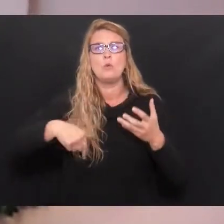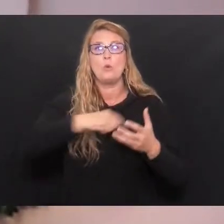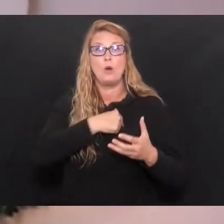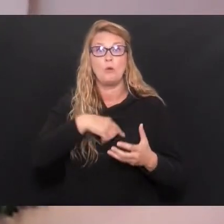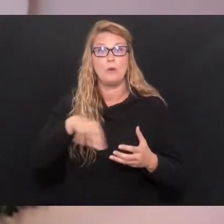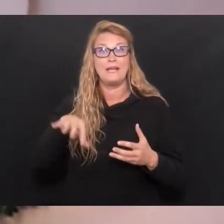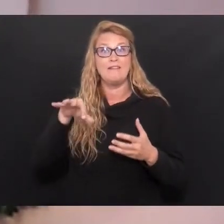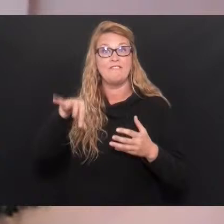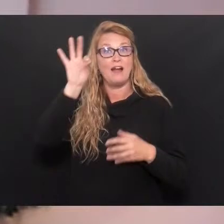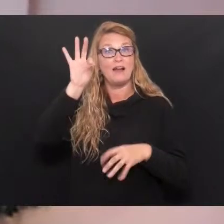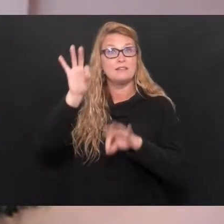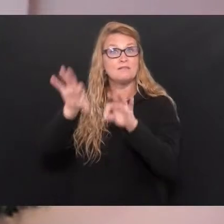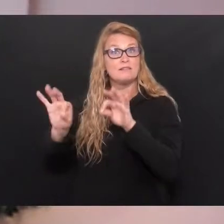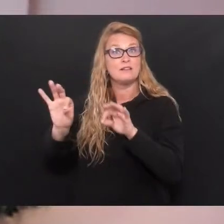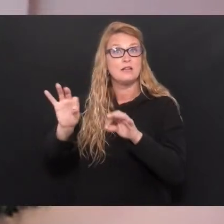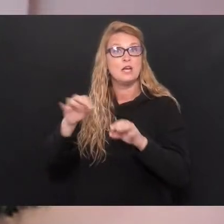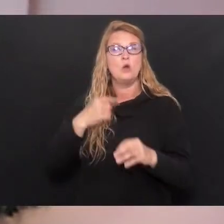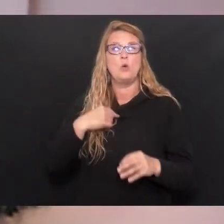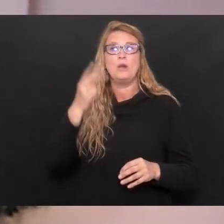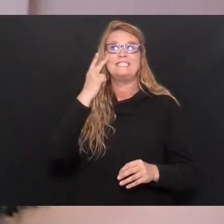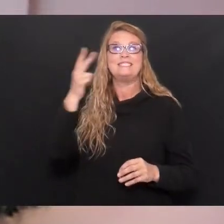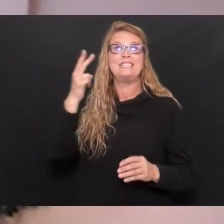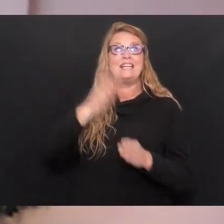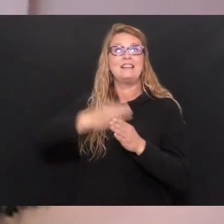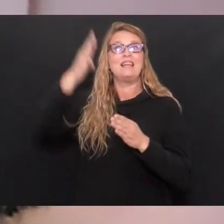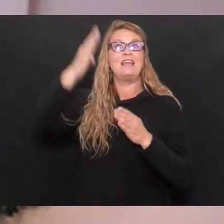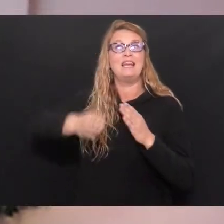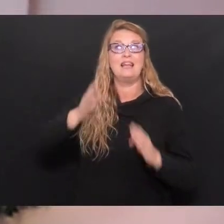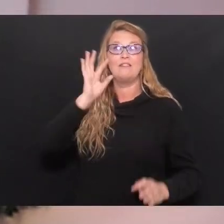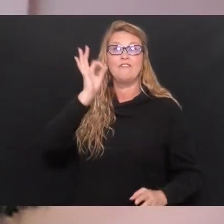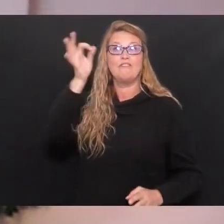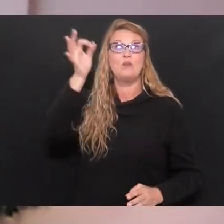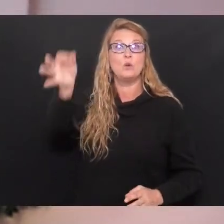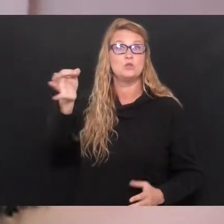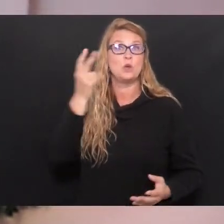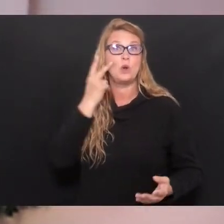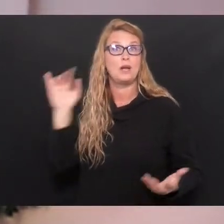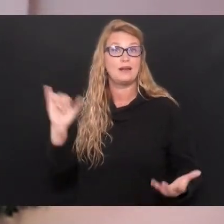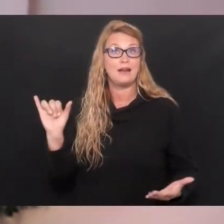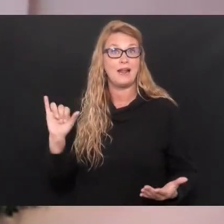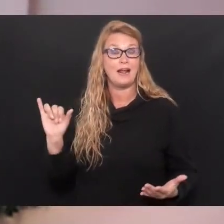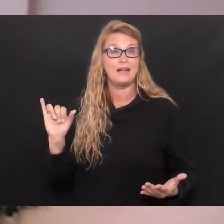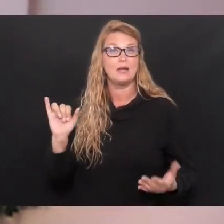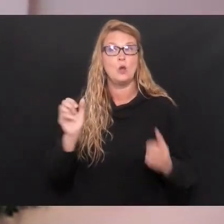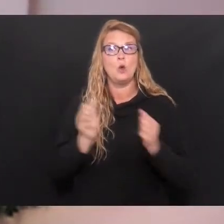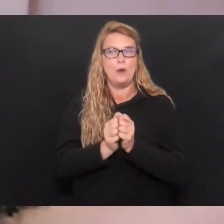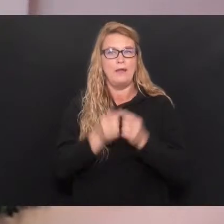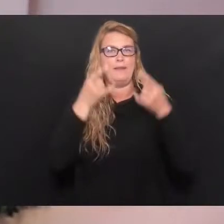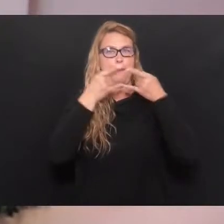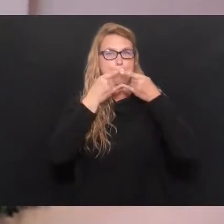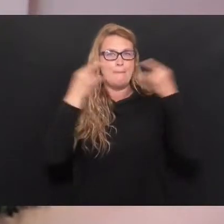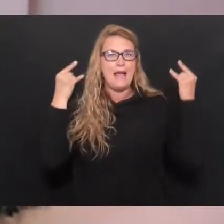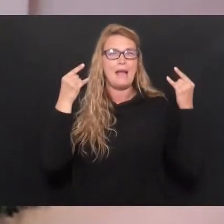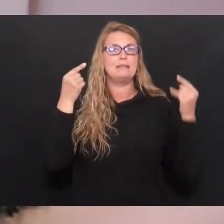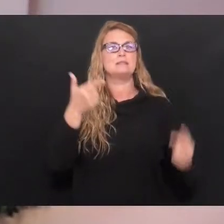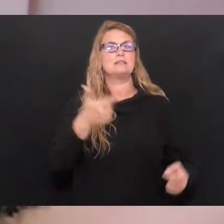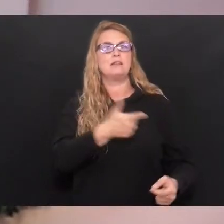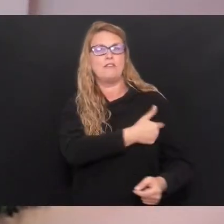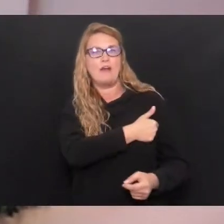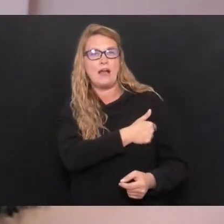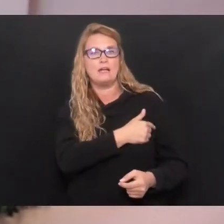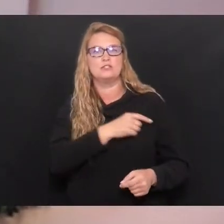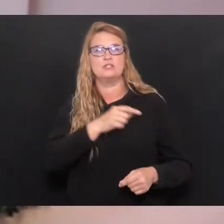at where the goalposts stand related to wearing of masks and vaccinations and variant